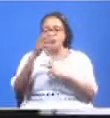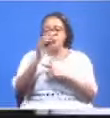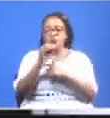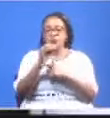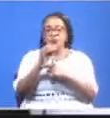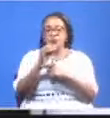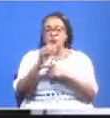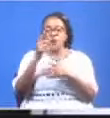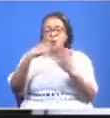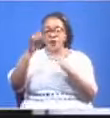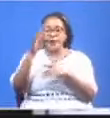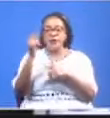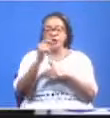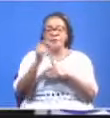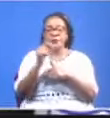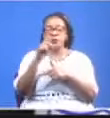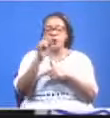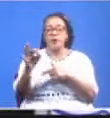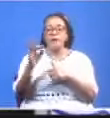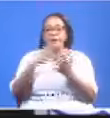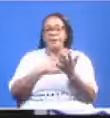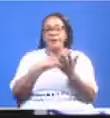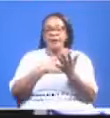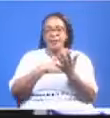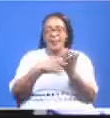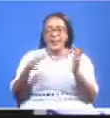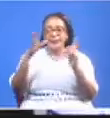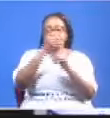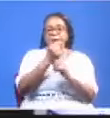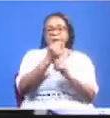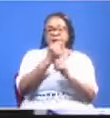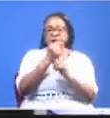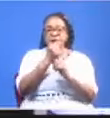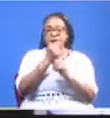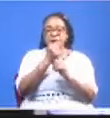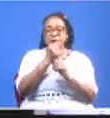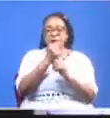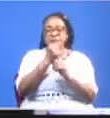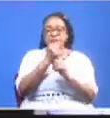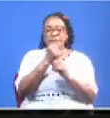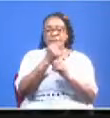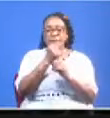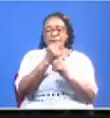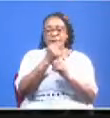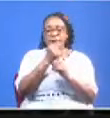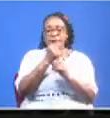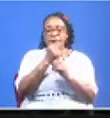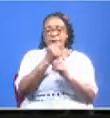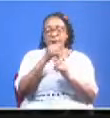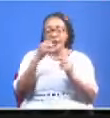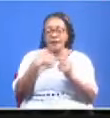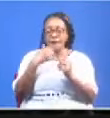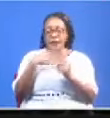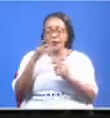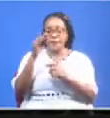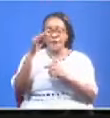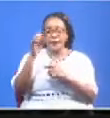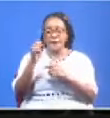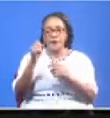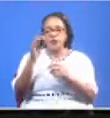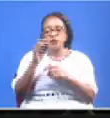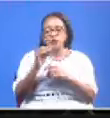host and winning the tournament, it was one of my key achievements for this year. Let me say I'm a good golfer, playing off handicap 5.